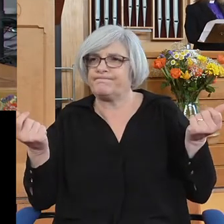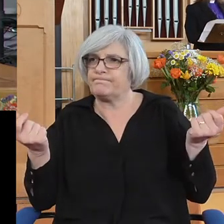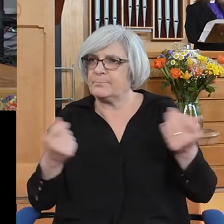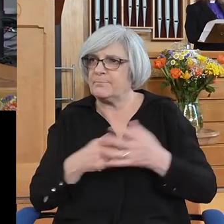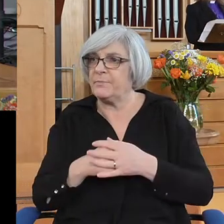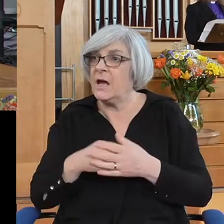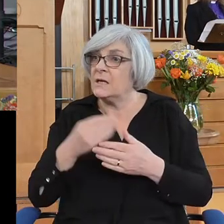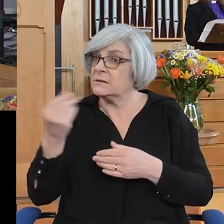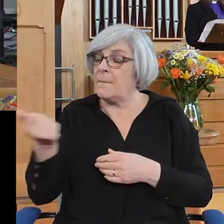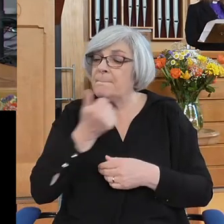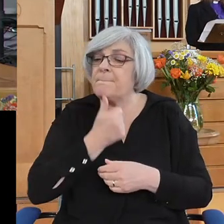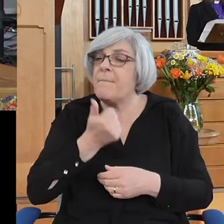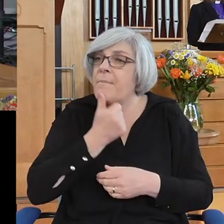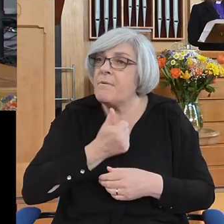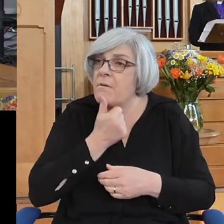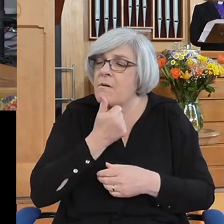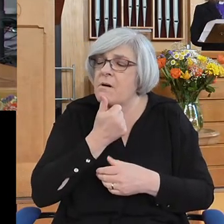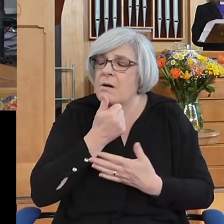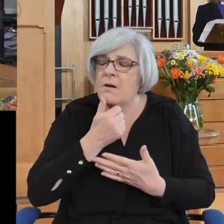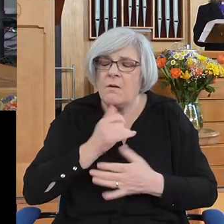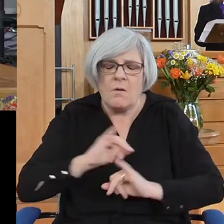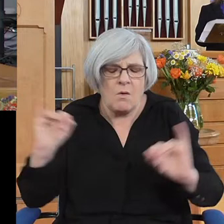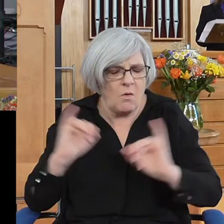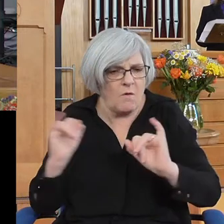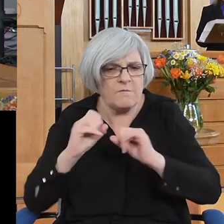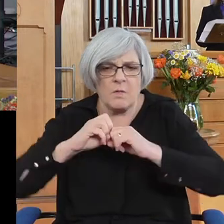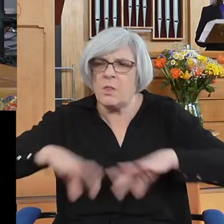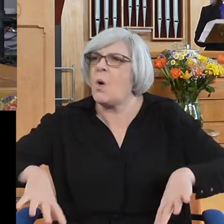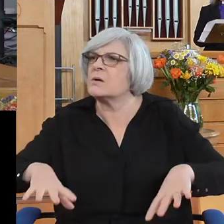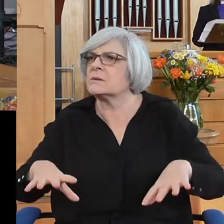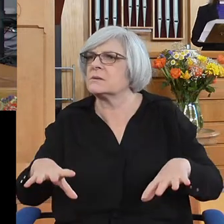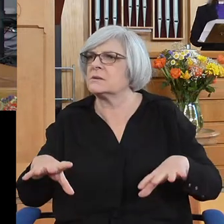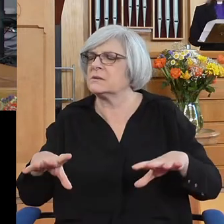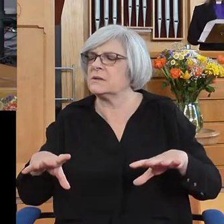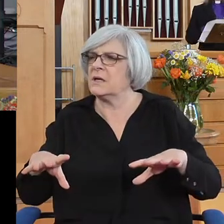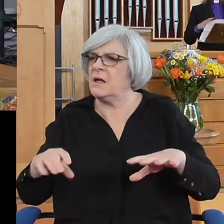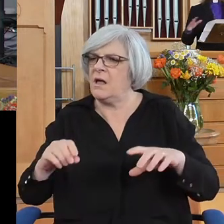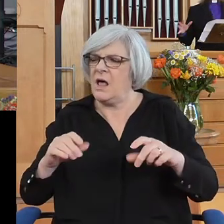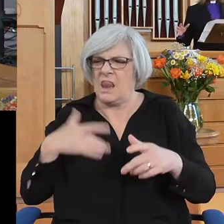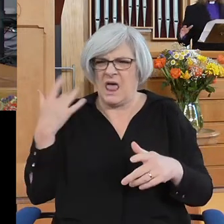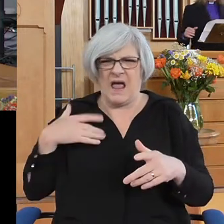Some endure grievous loss. The landscape of life